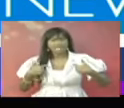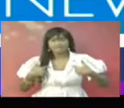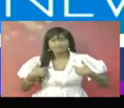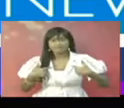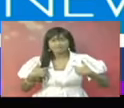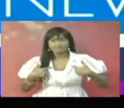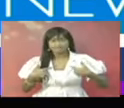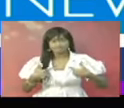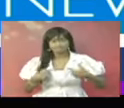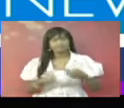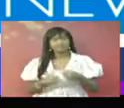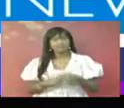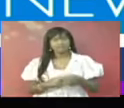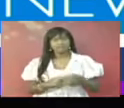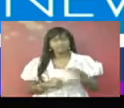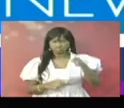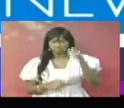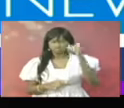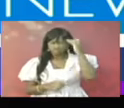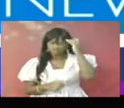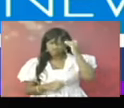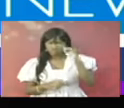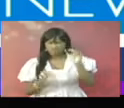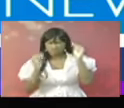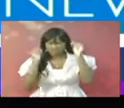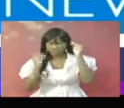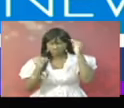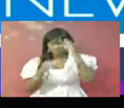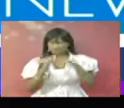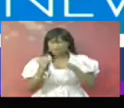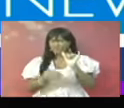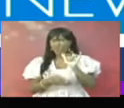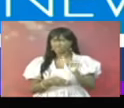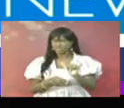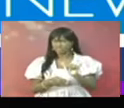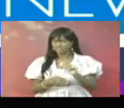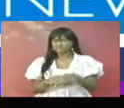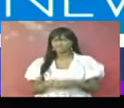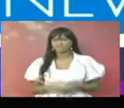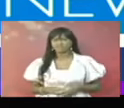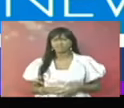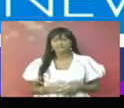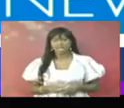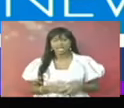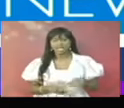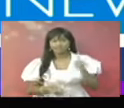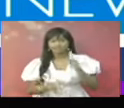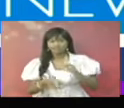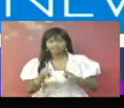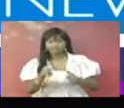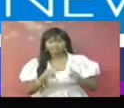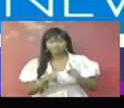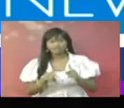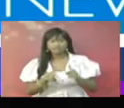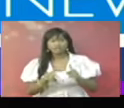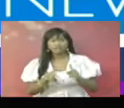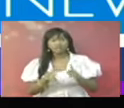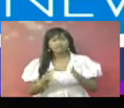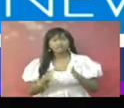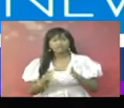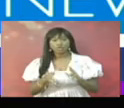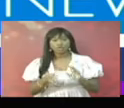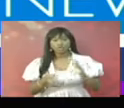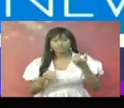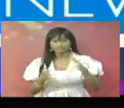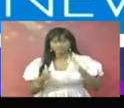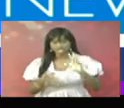against COVID-19. Is the ministry aware of this? And I want to ask this too in the context of people who have gotten their second